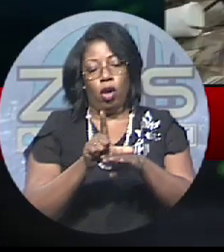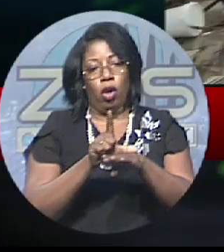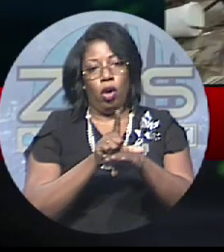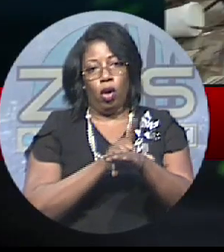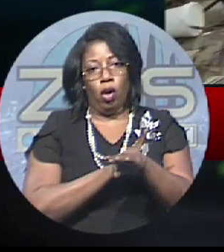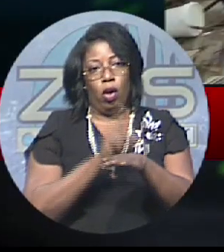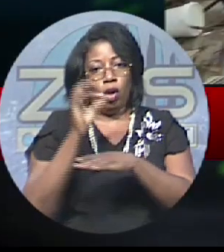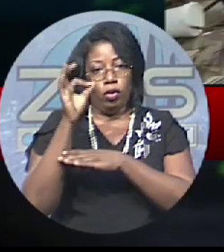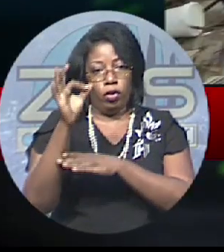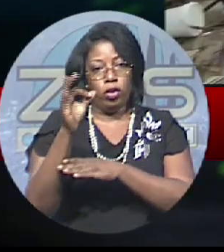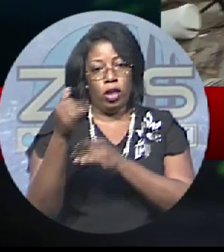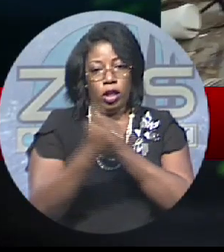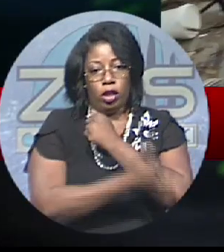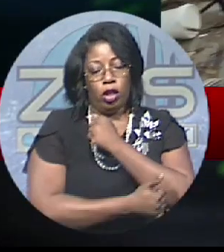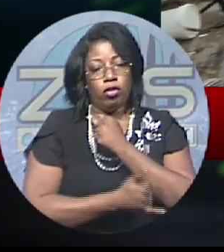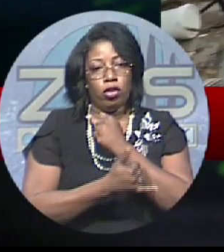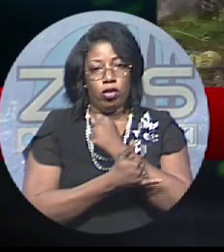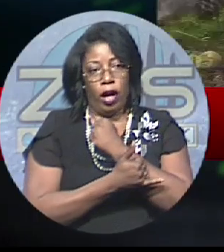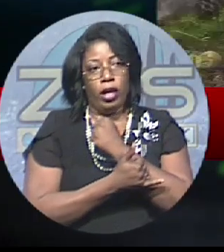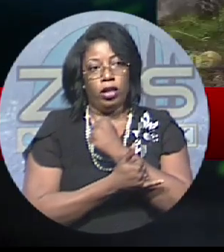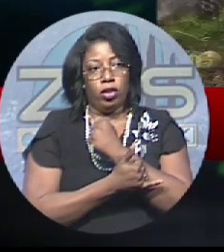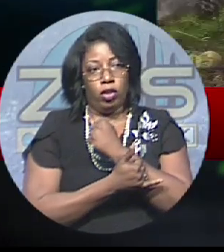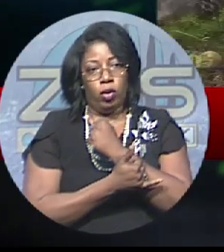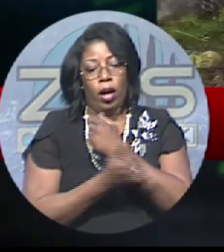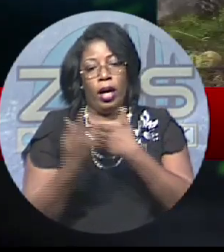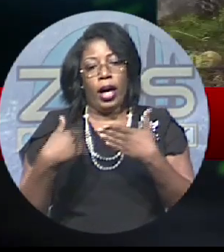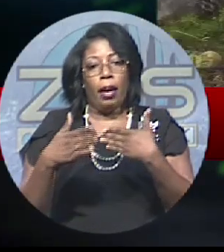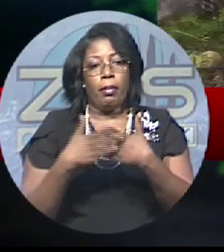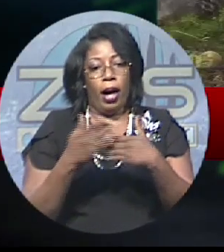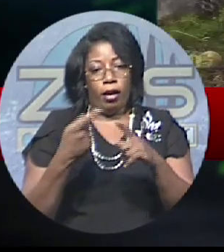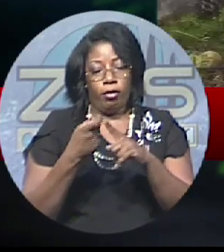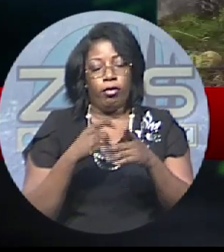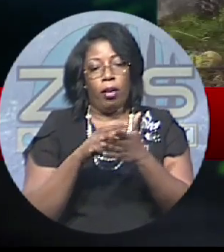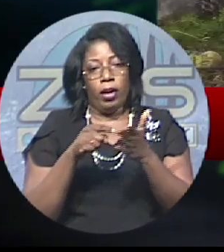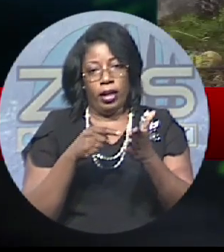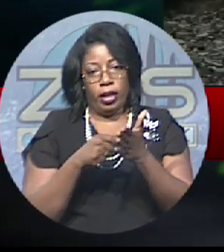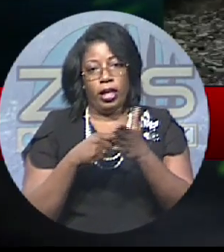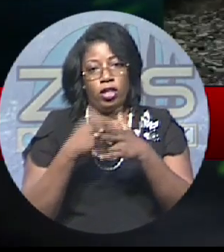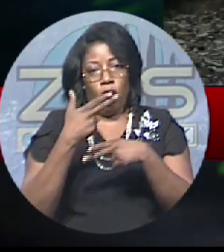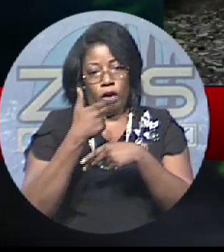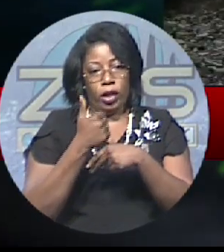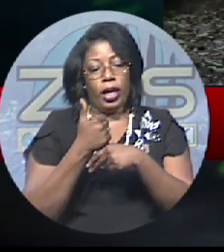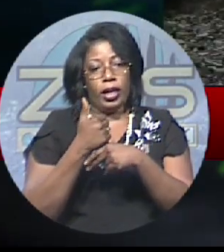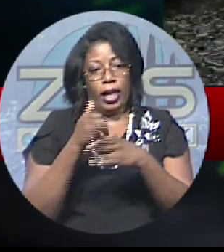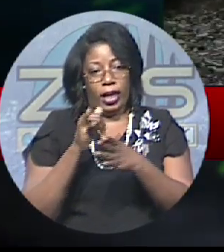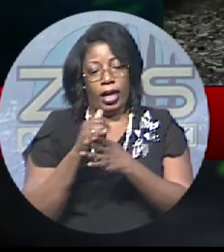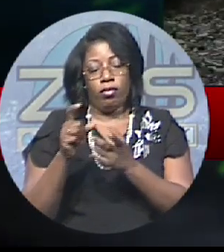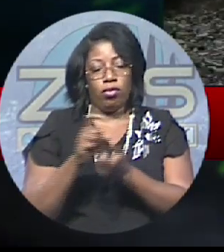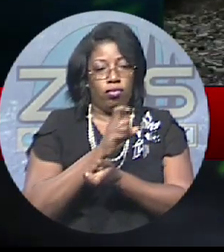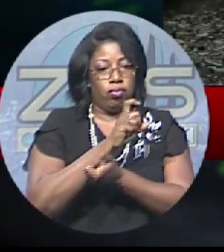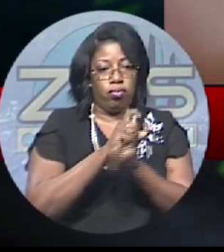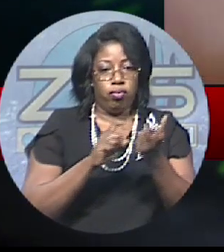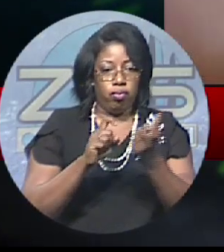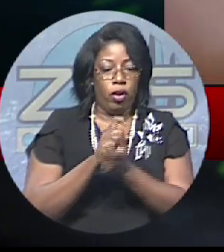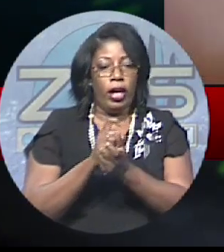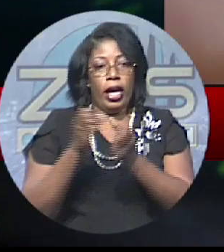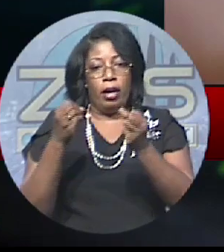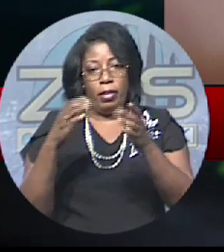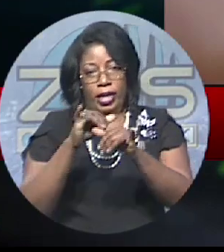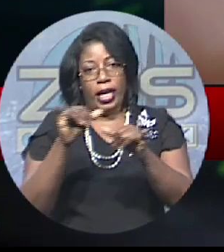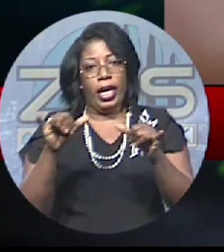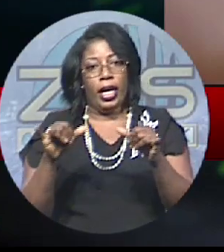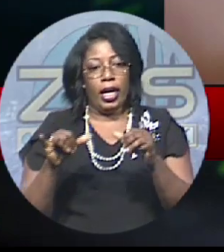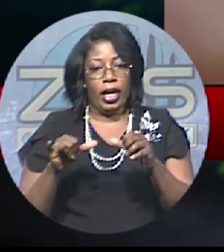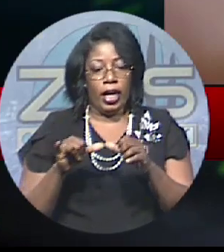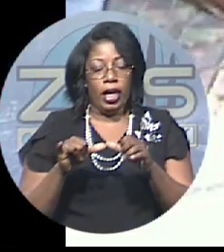ahead as the country pushes to recover from the massive Category 4 Hurricane Joaquin that left indescribable destruction in some areas.